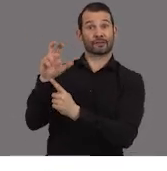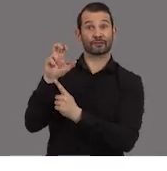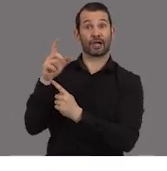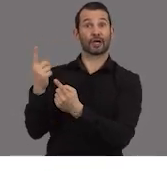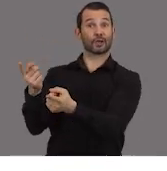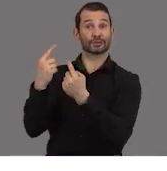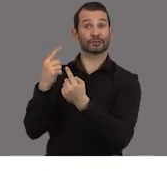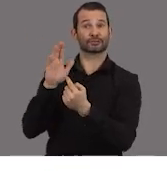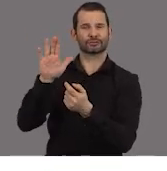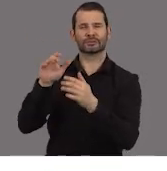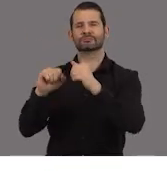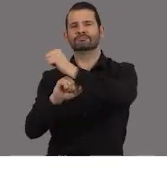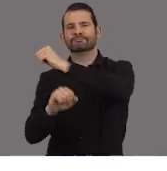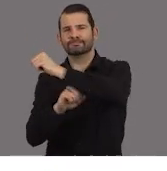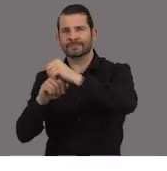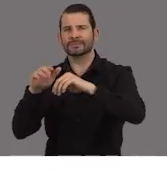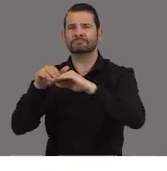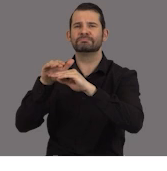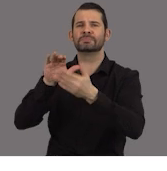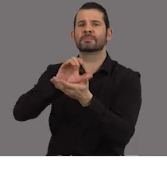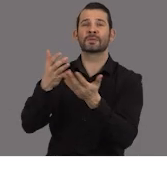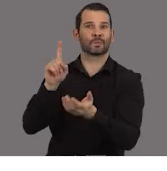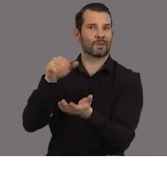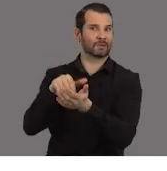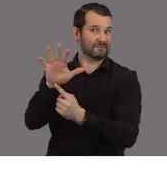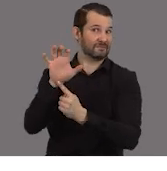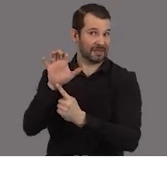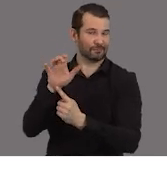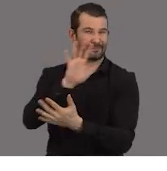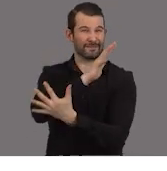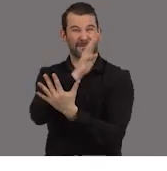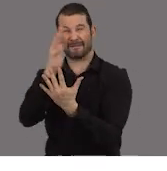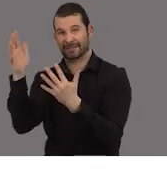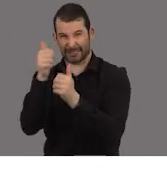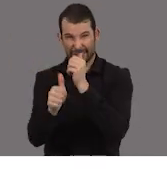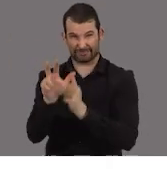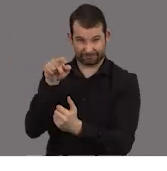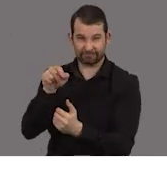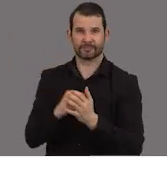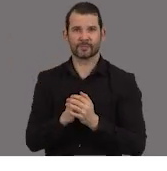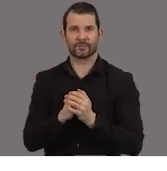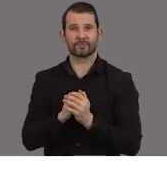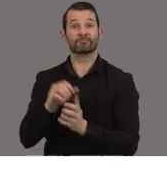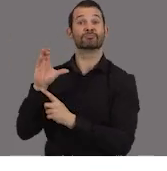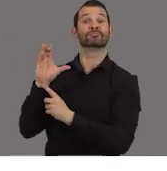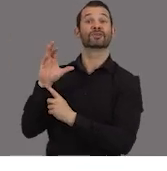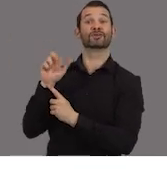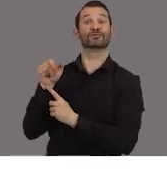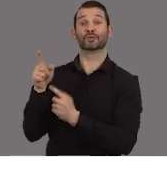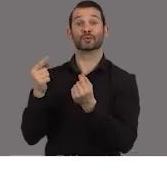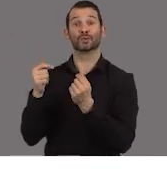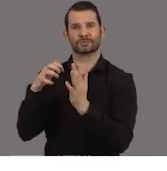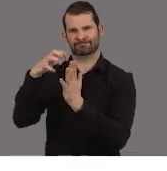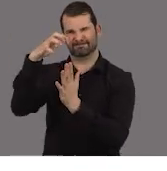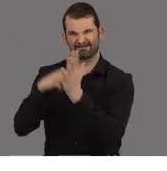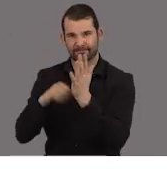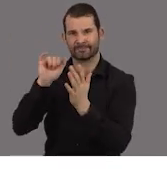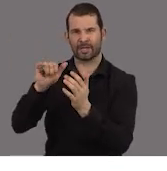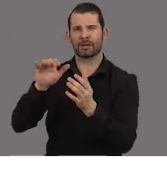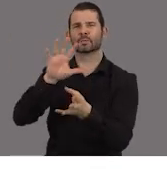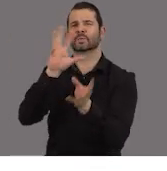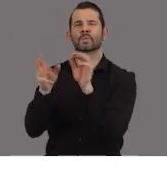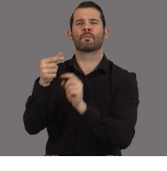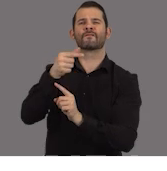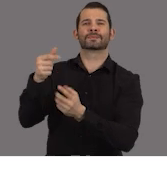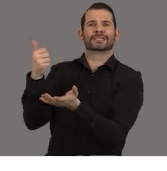filed 300 returns, their base amount would be $1,500. The CRA then deducts